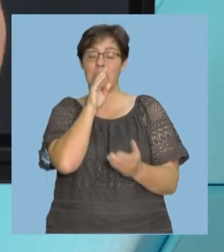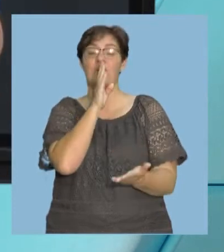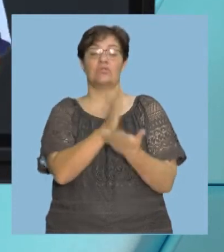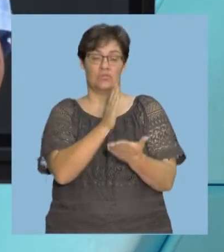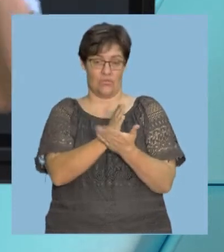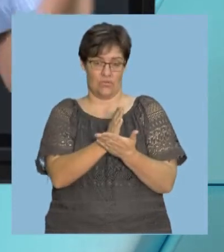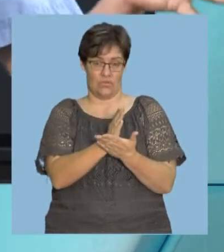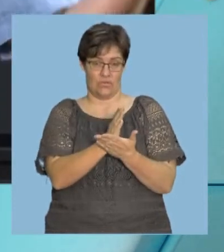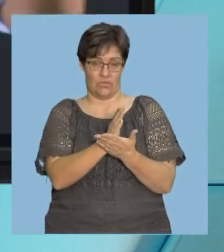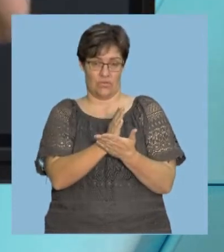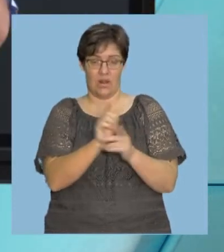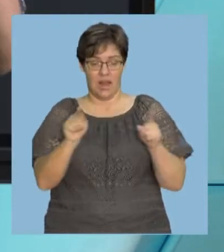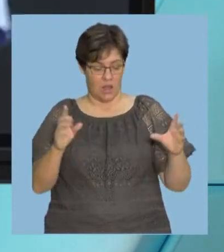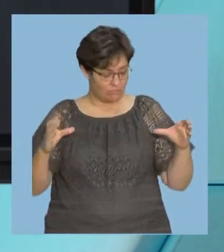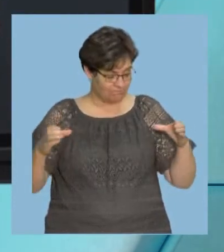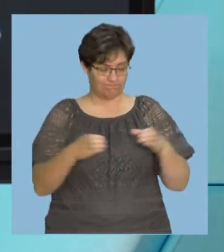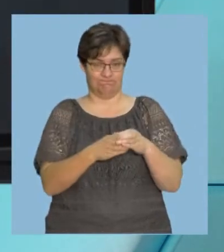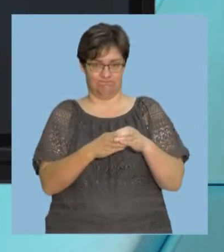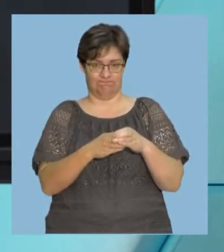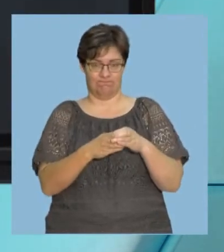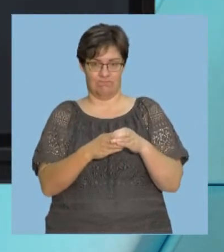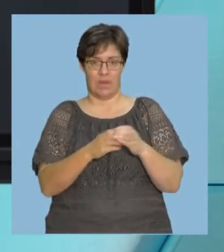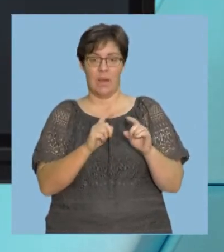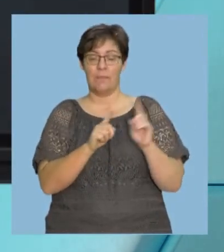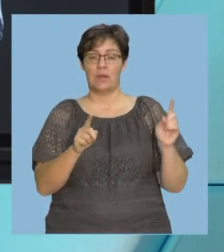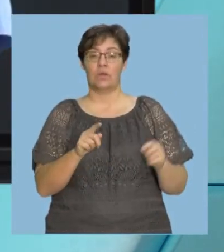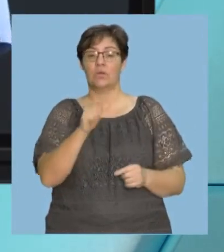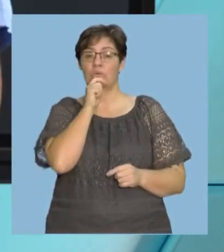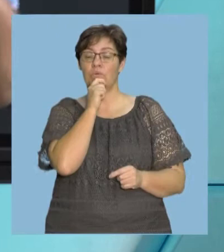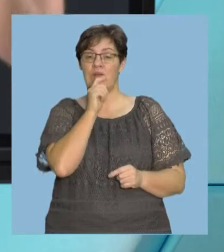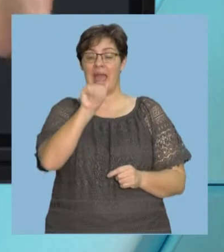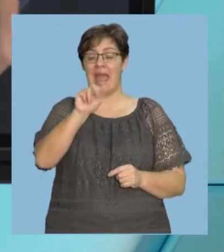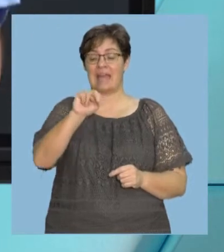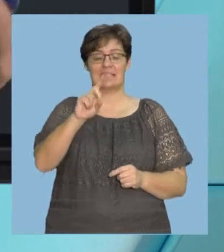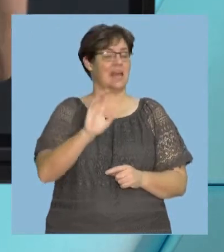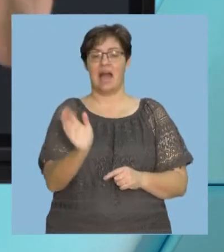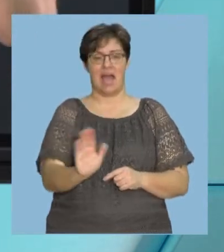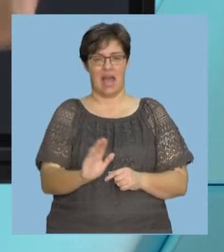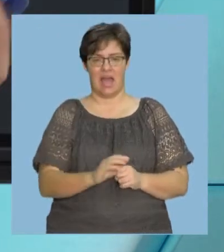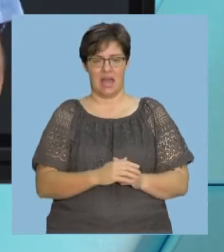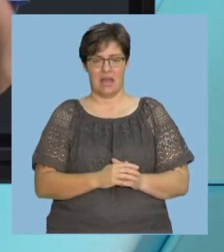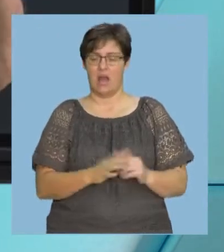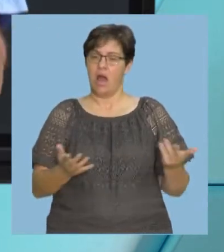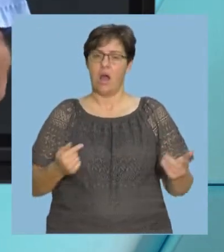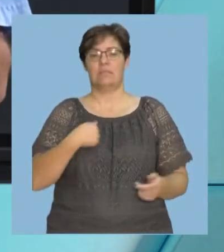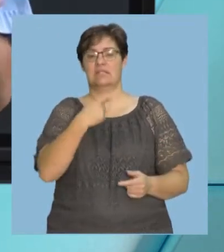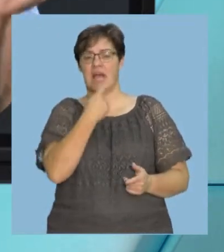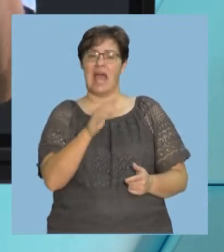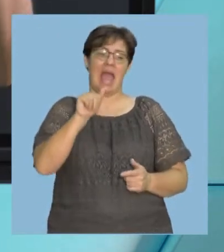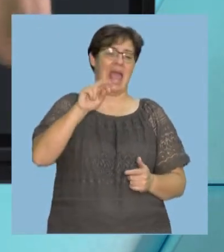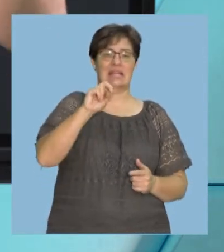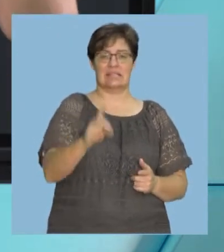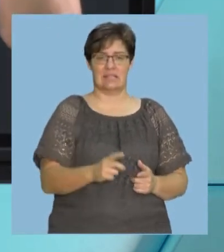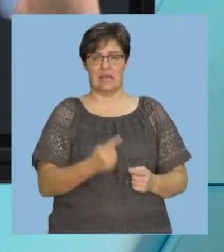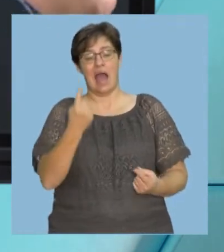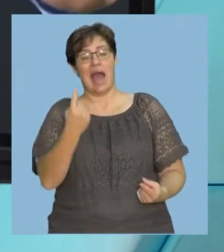sure it's the two together, but we don't use the word and, just like I went over the top and said and. It